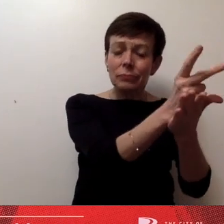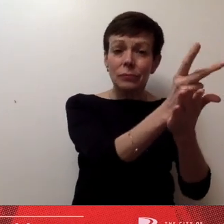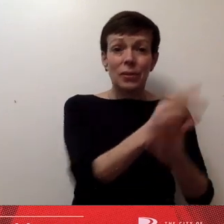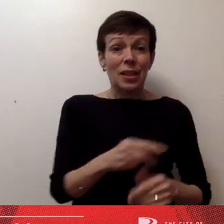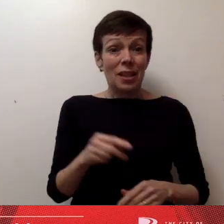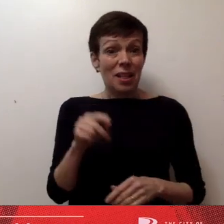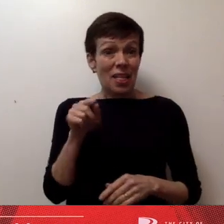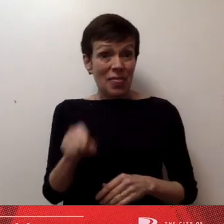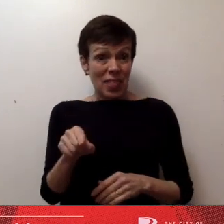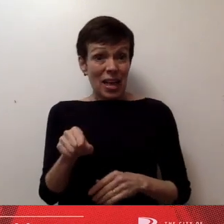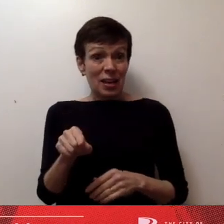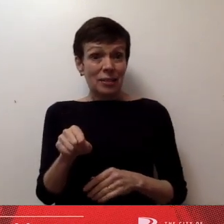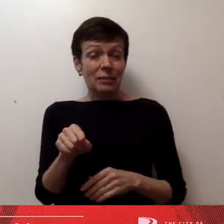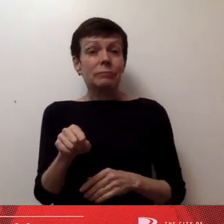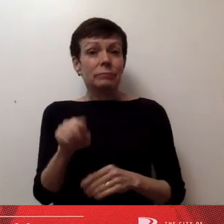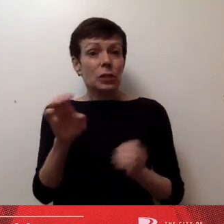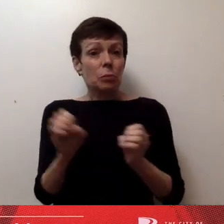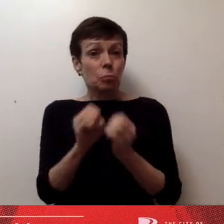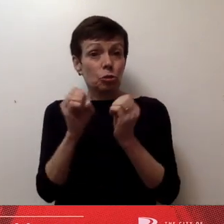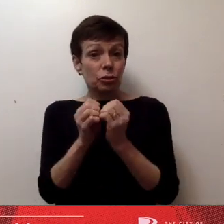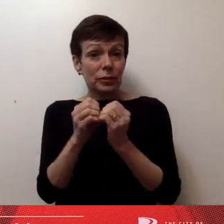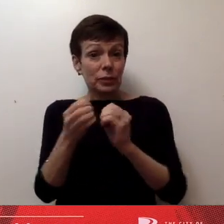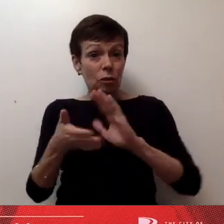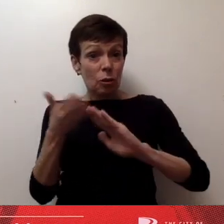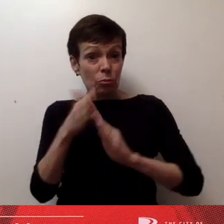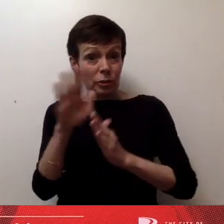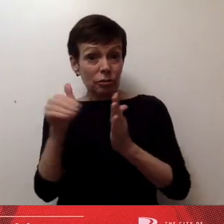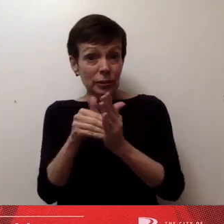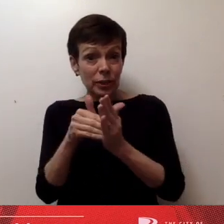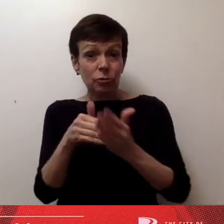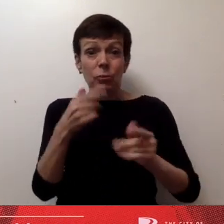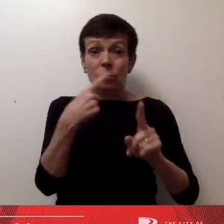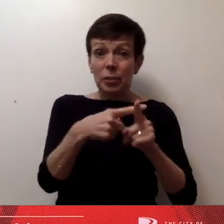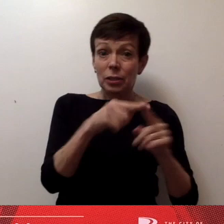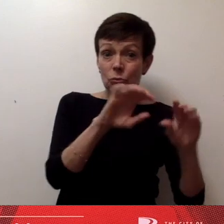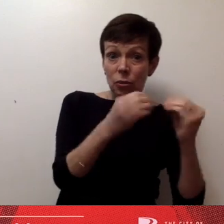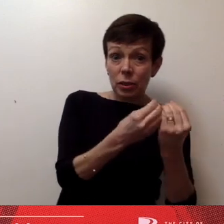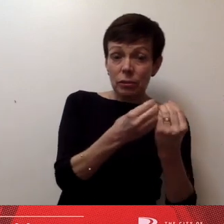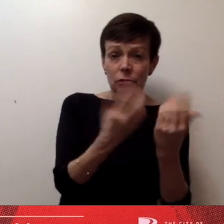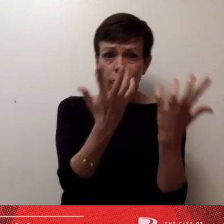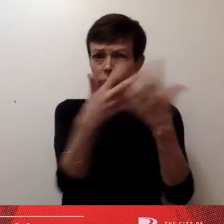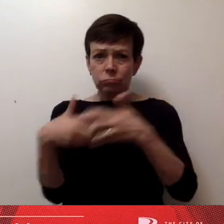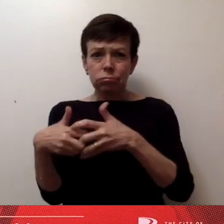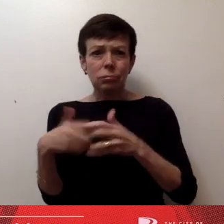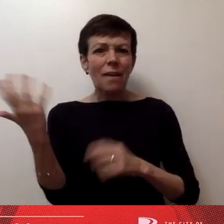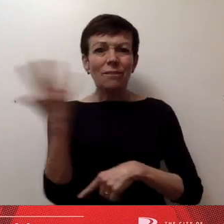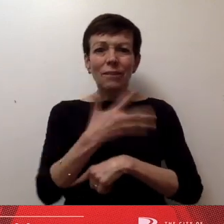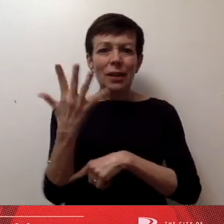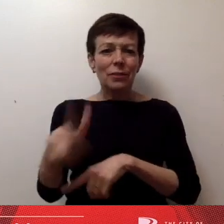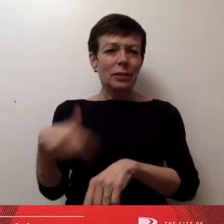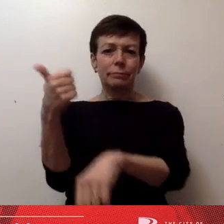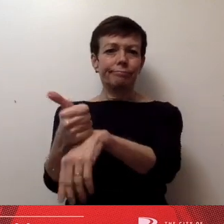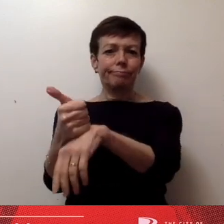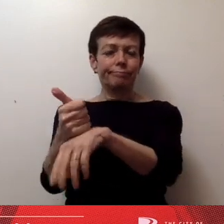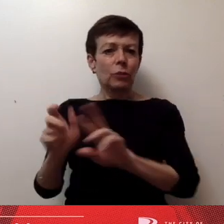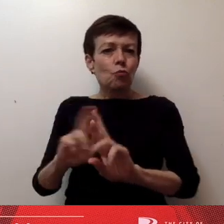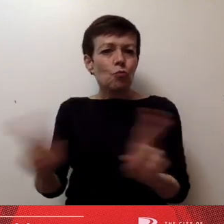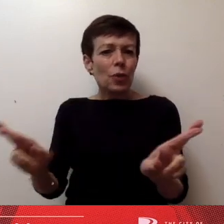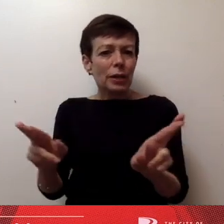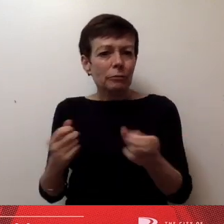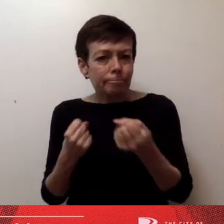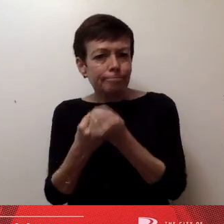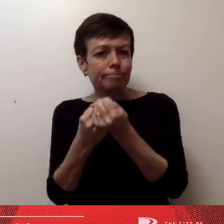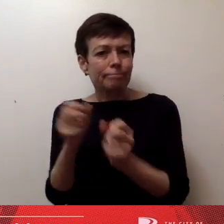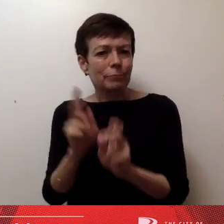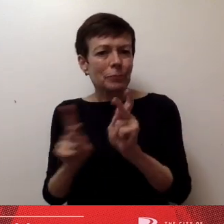partner with the community and get that task done within 5 days. And so there are examples. A great example would be